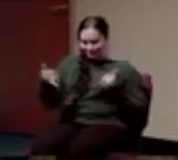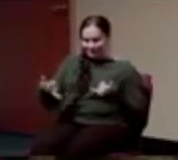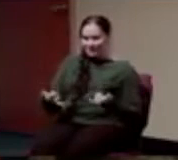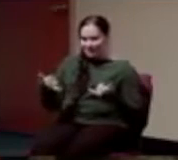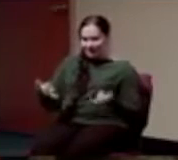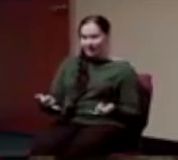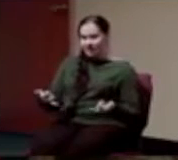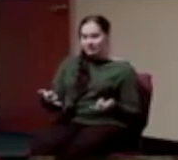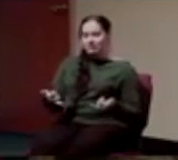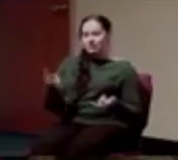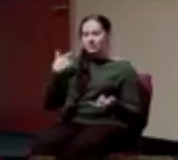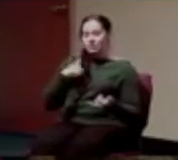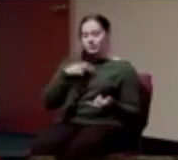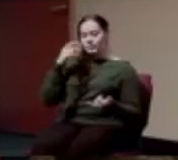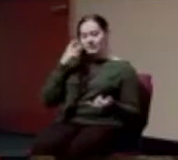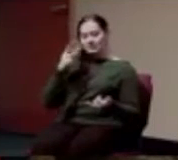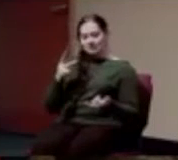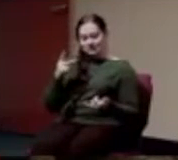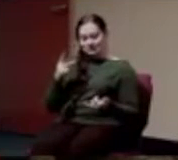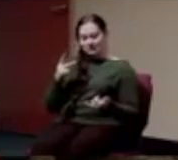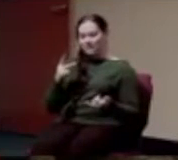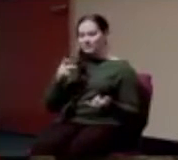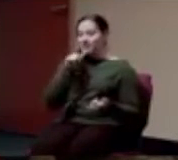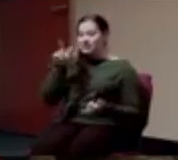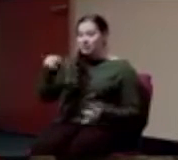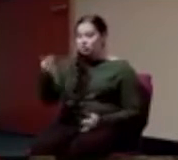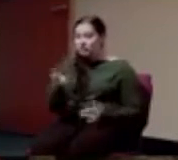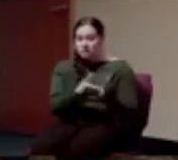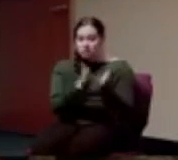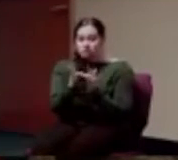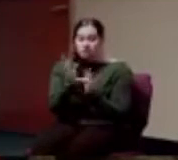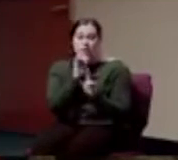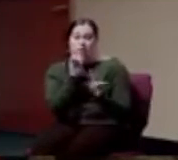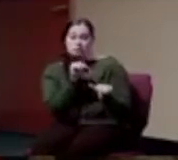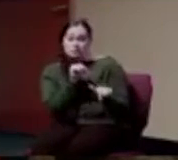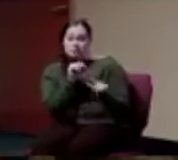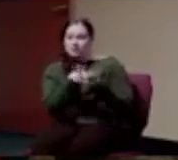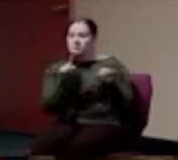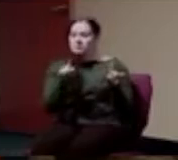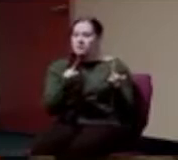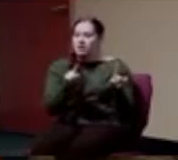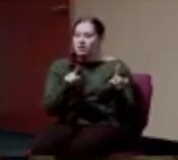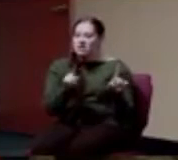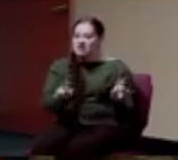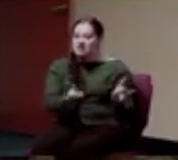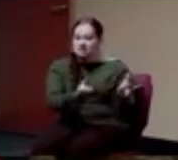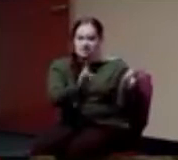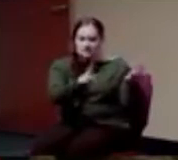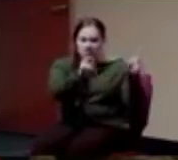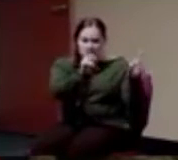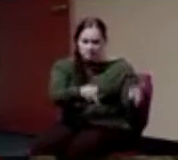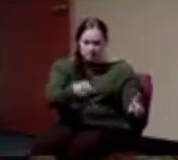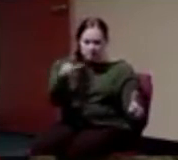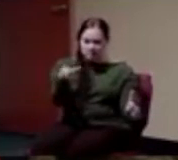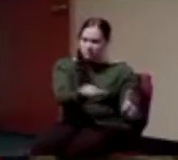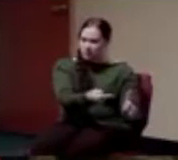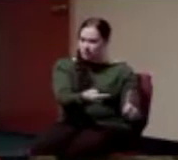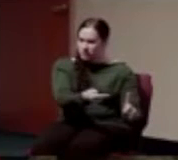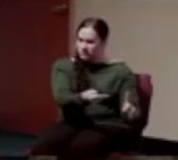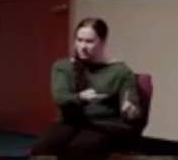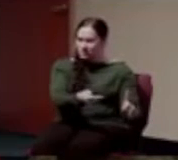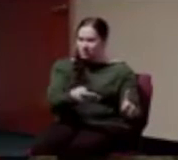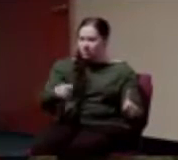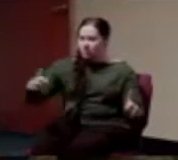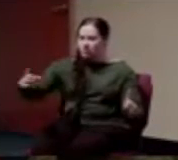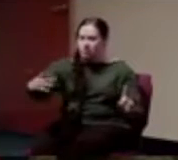I want you to see in this passage not just how Jesus responds to a difficult person, but a despised person. A person who's disliked across the board.